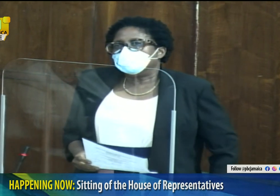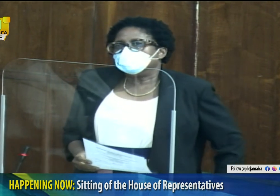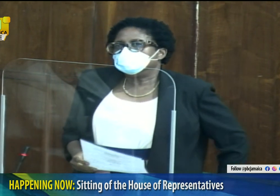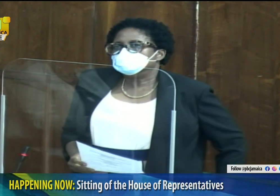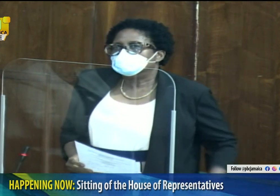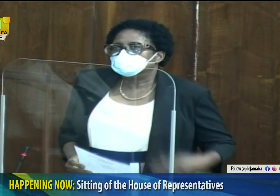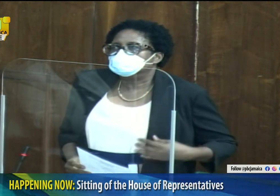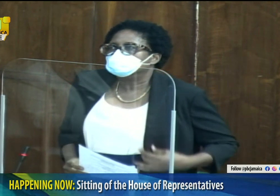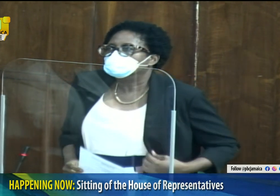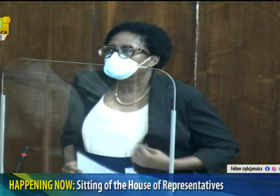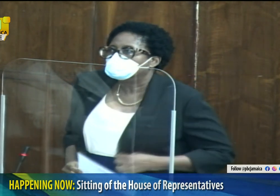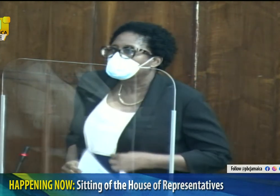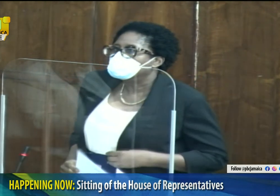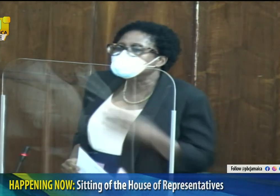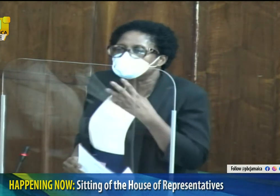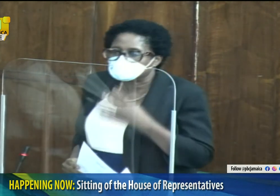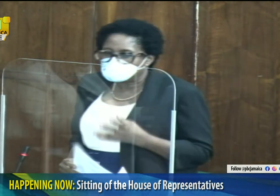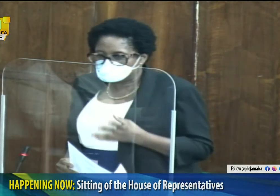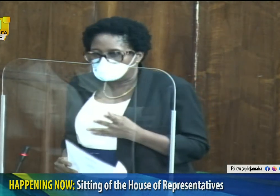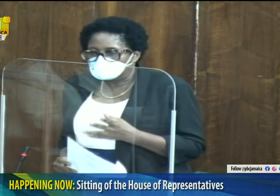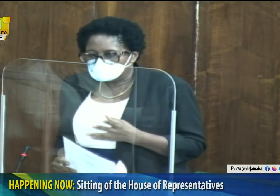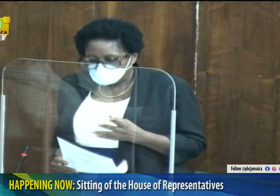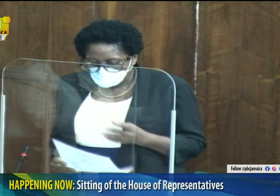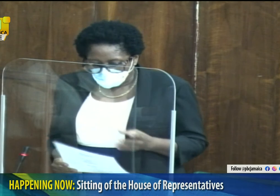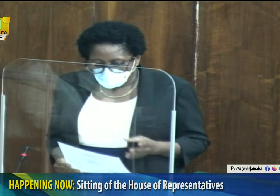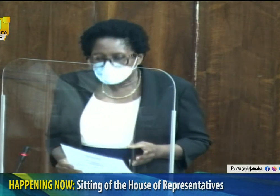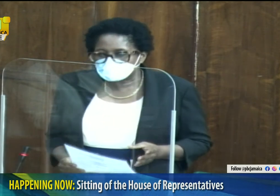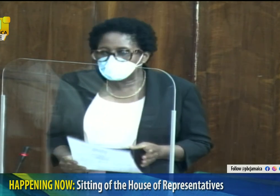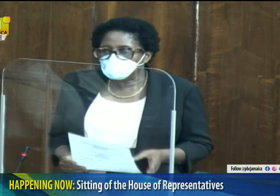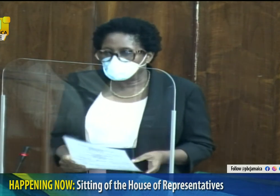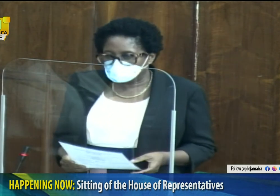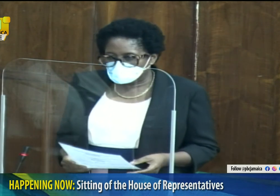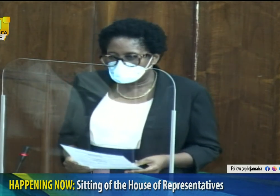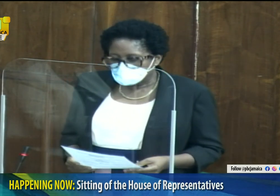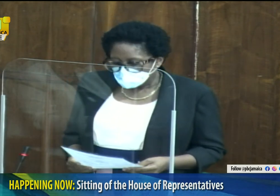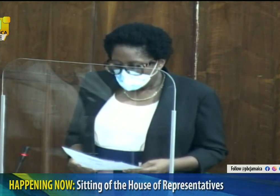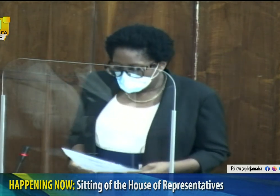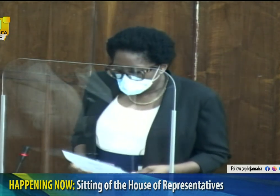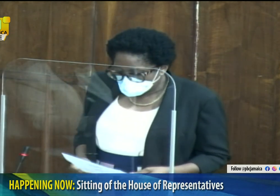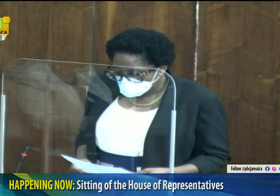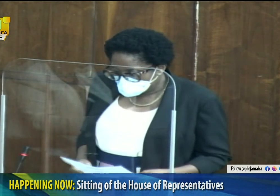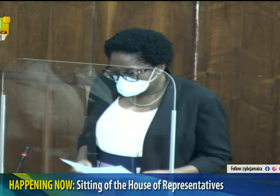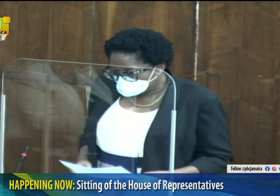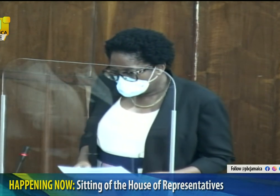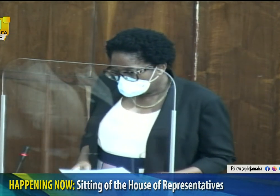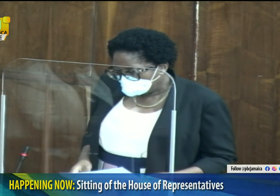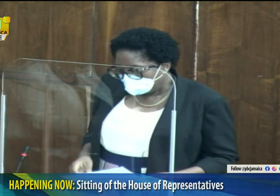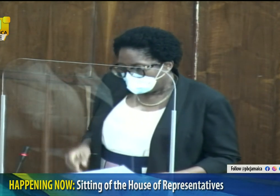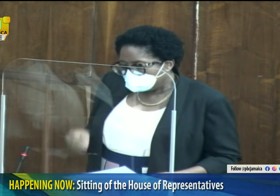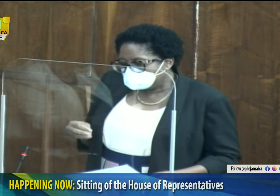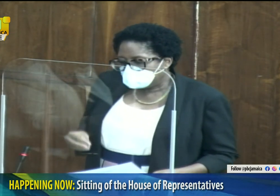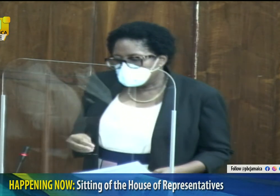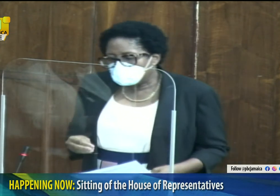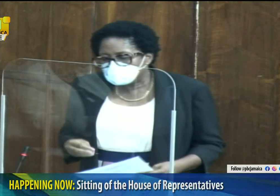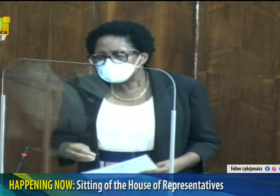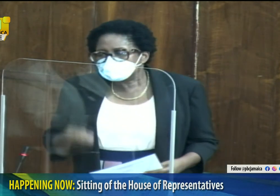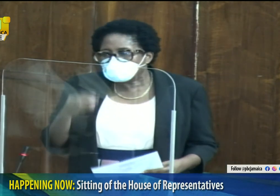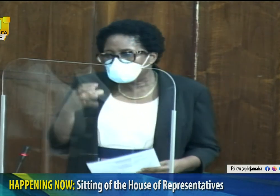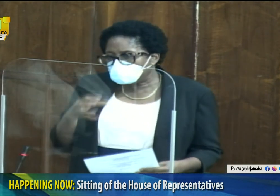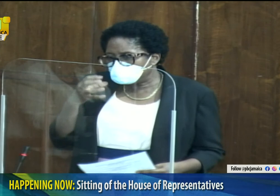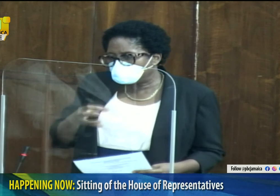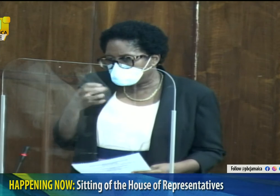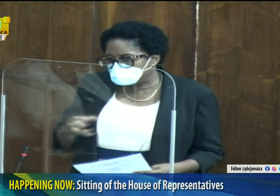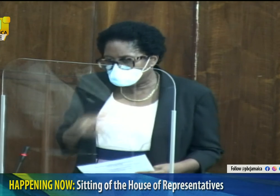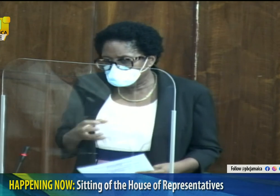my interaction with stakeholders is that they are